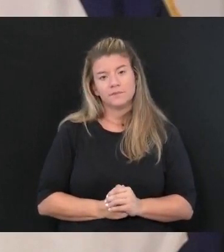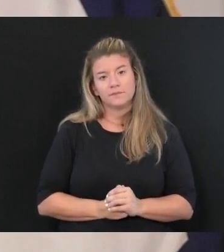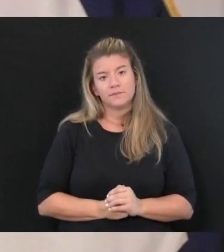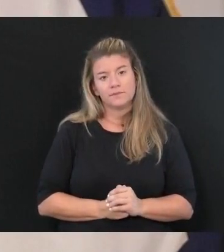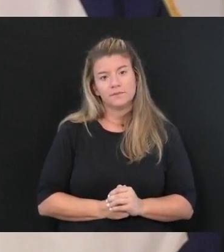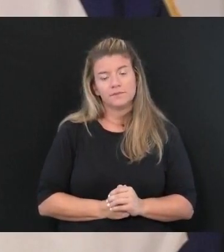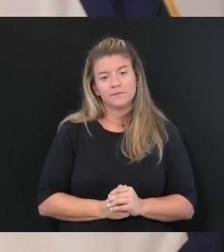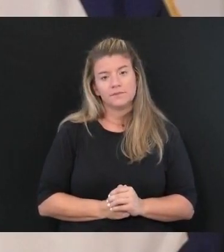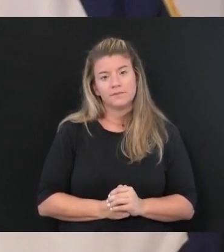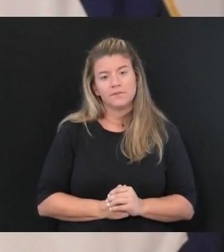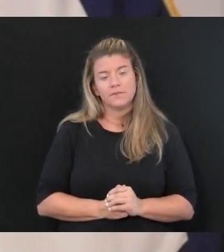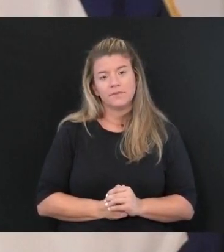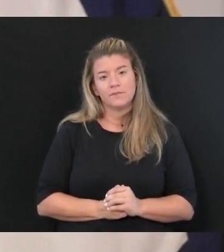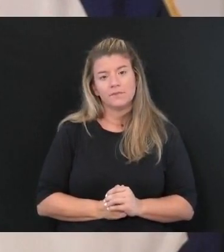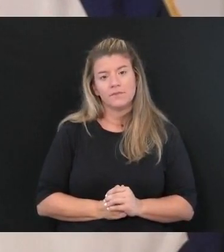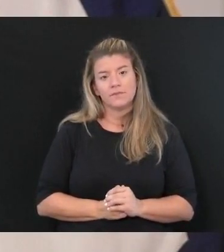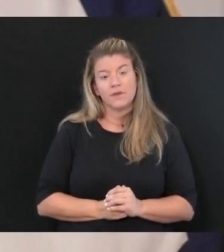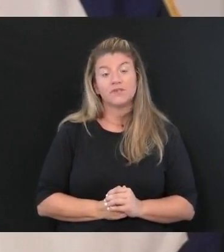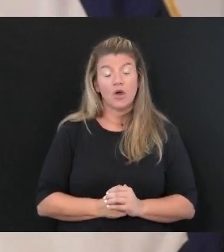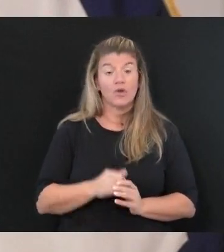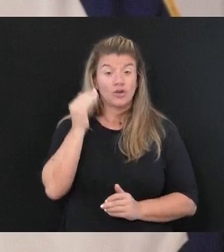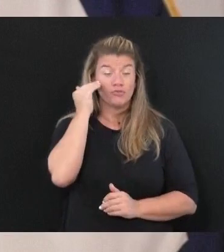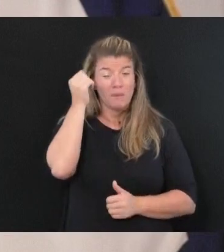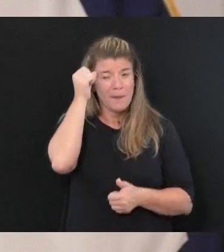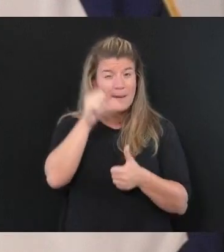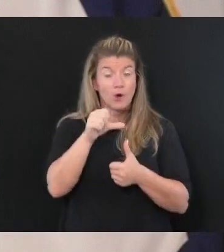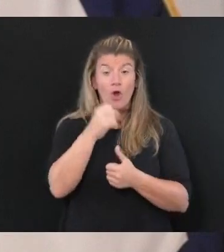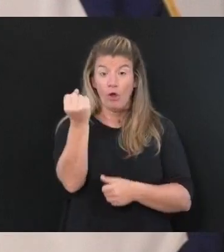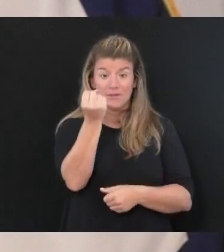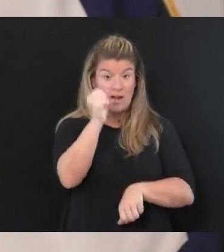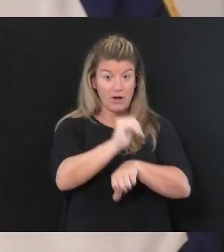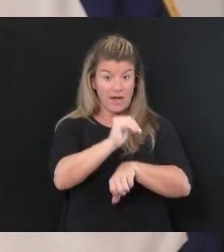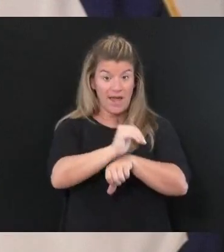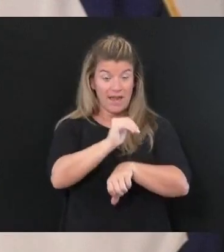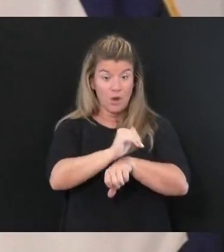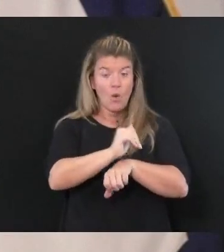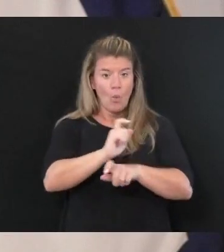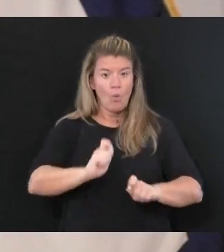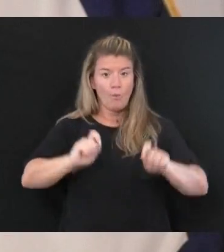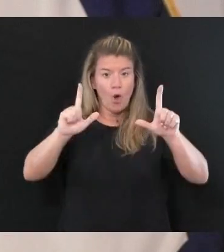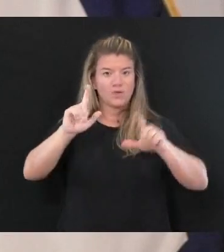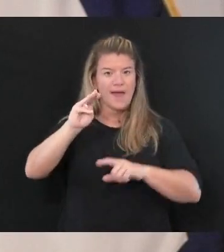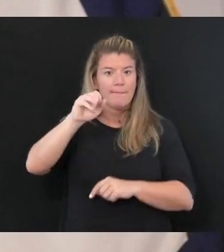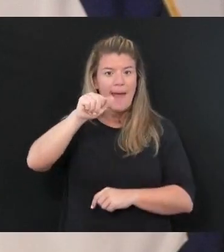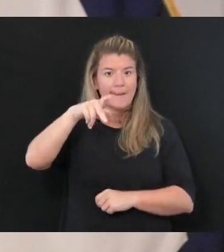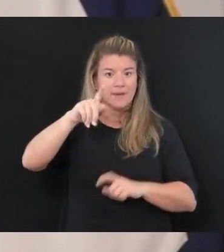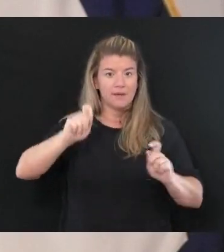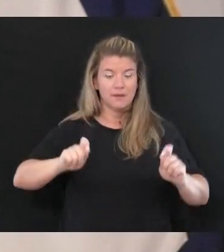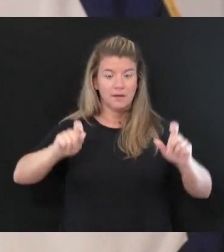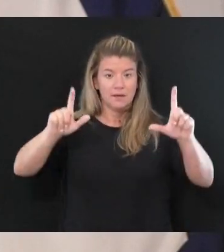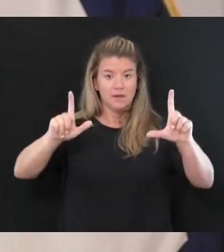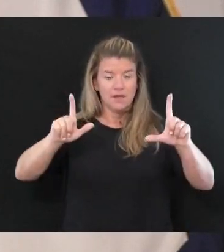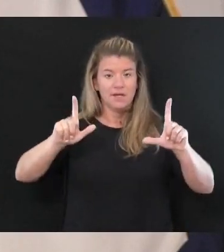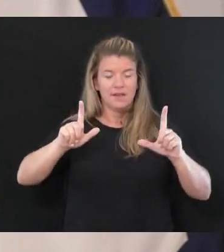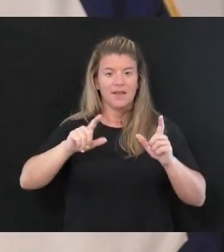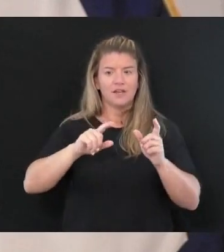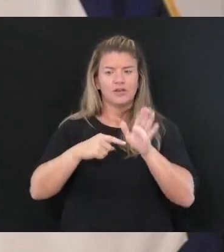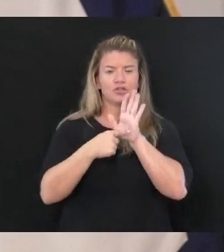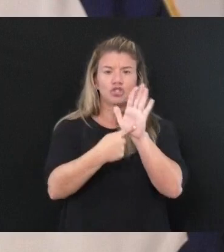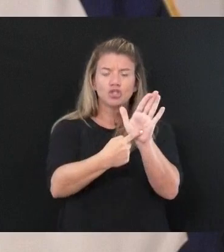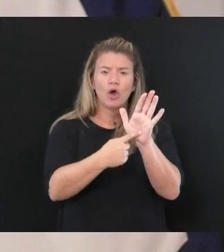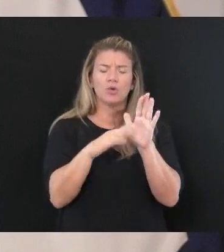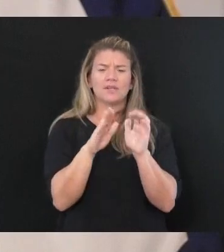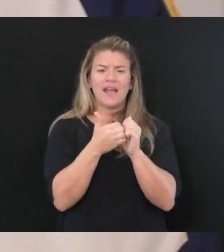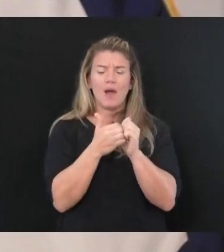say every Saturday night we'll be posting the map, from the standpoint of how we're going to